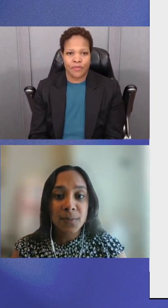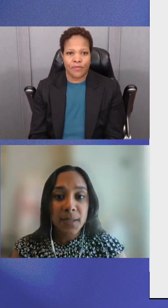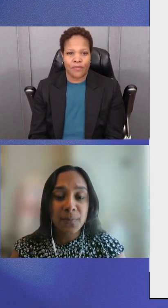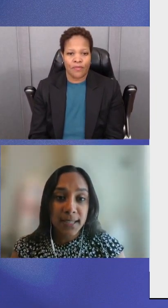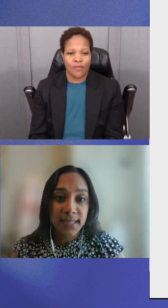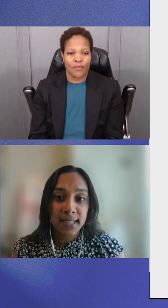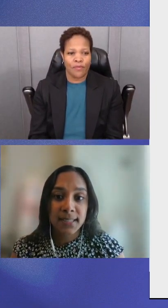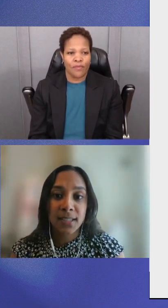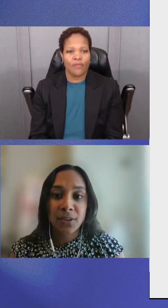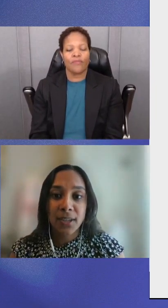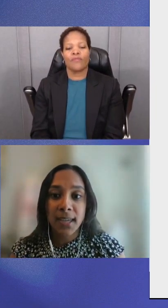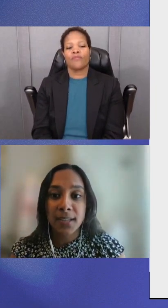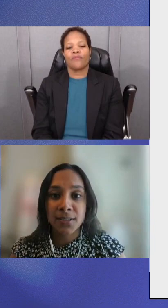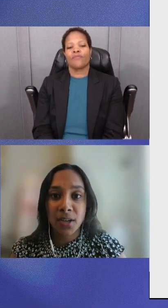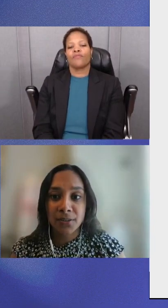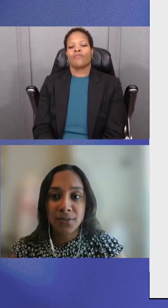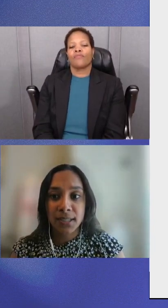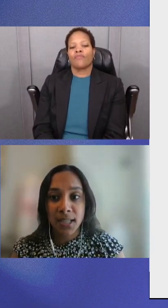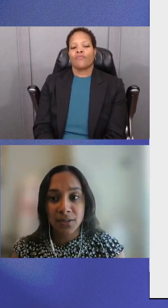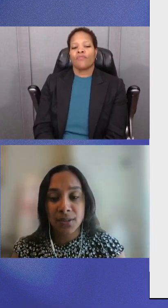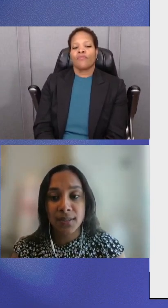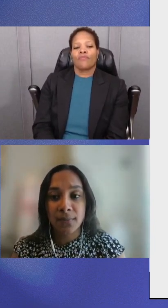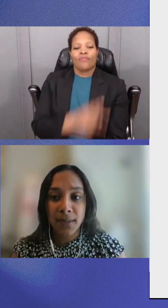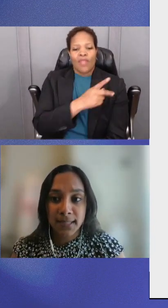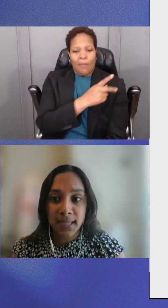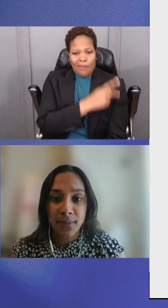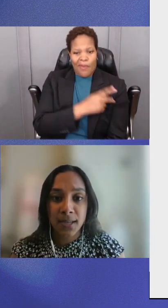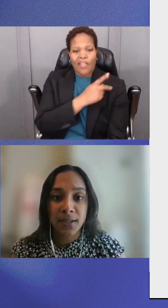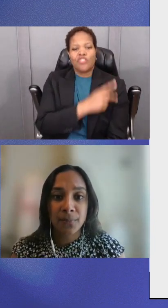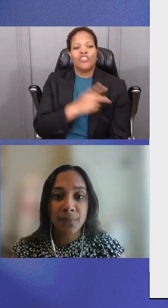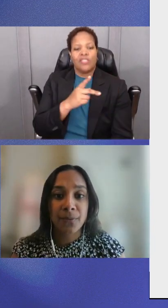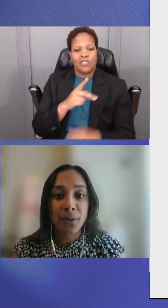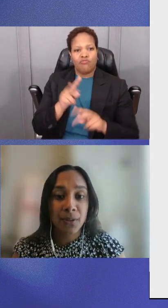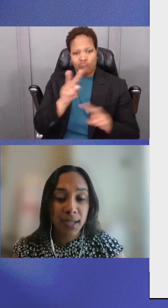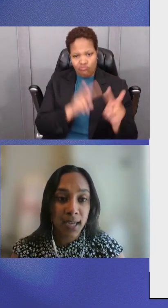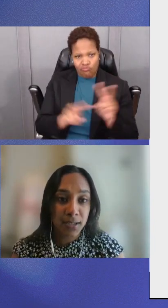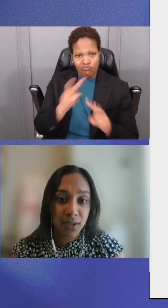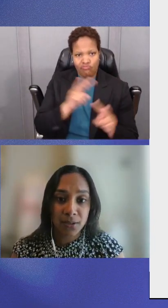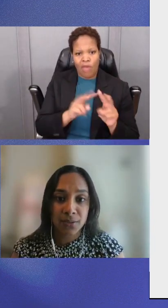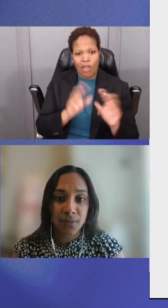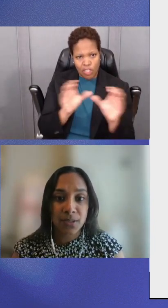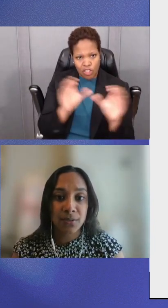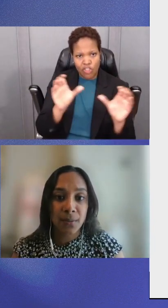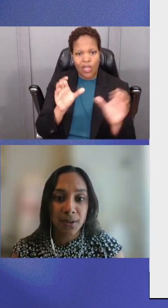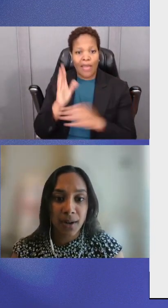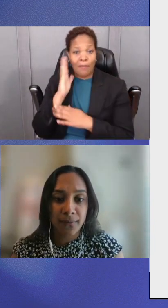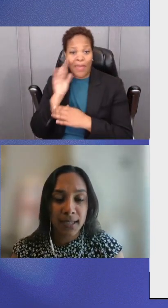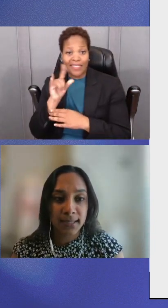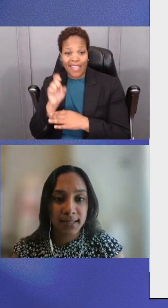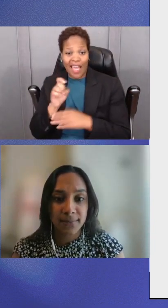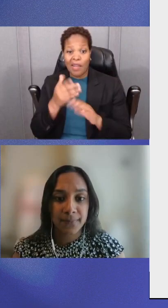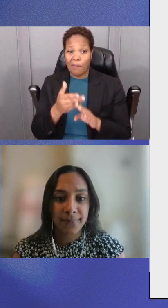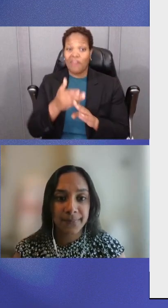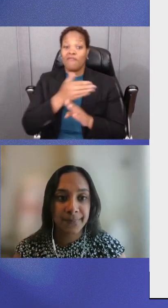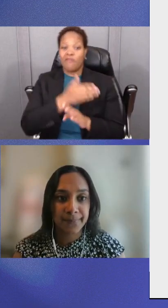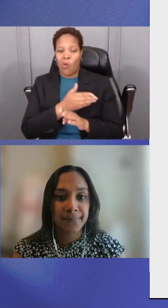Patients place precedence in looking at a doctor's credentials and bedside manner before looking at a doctor's racial